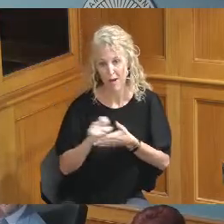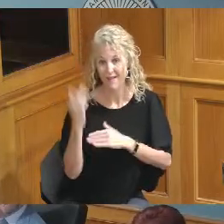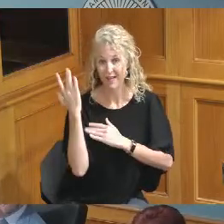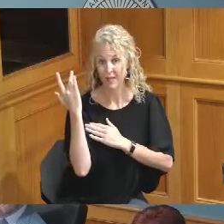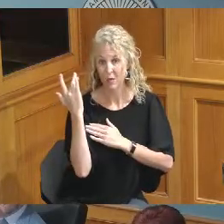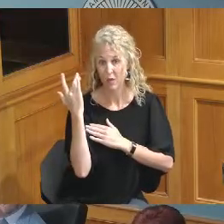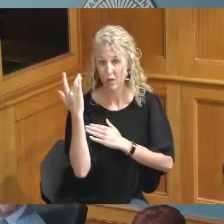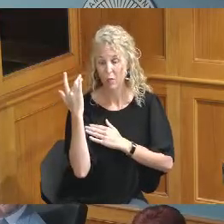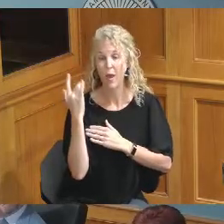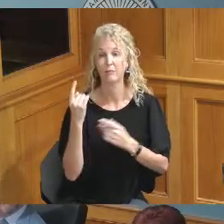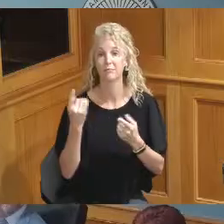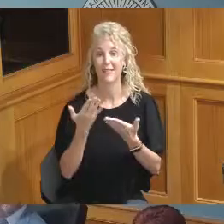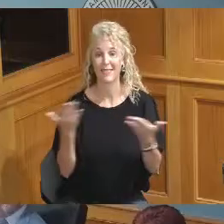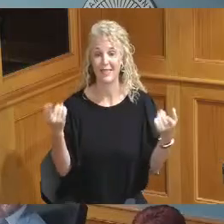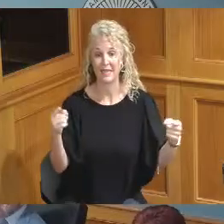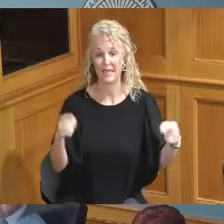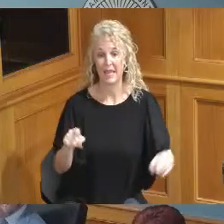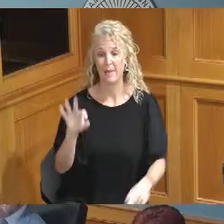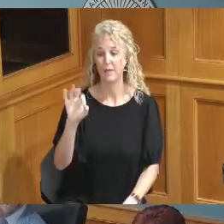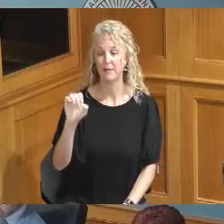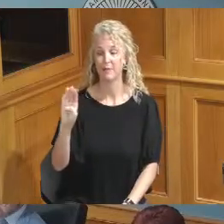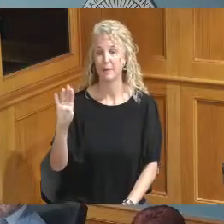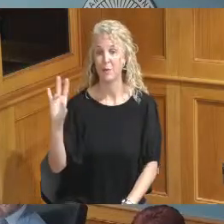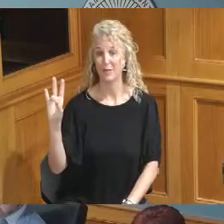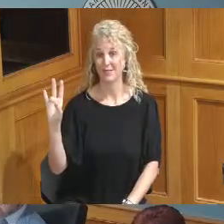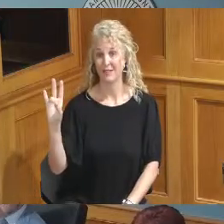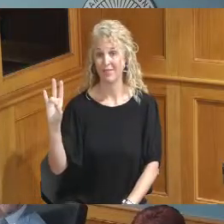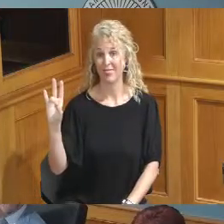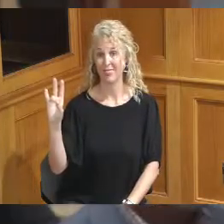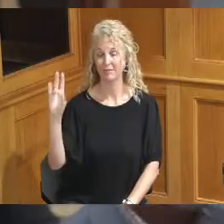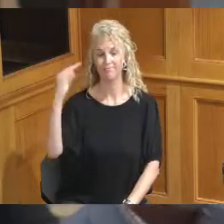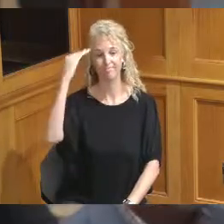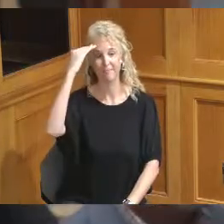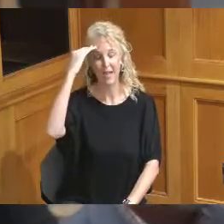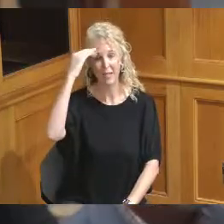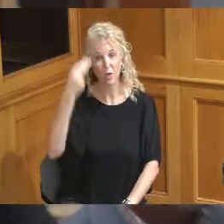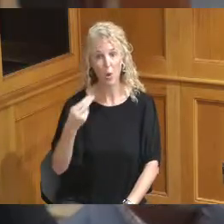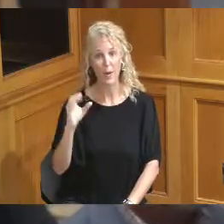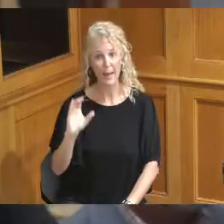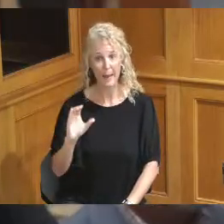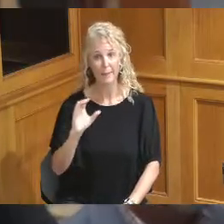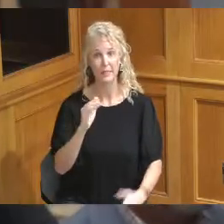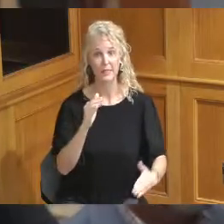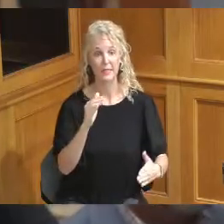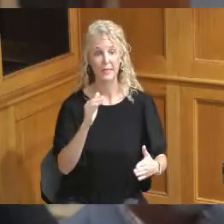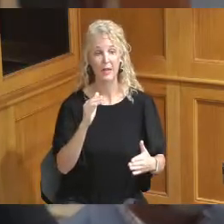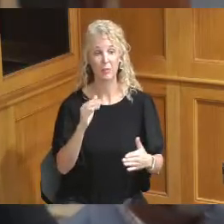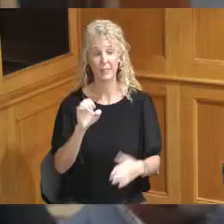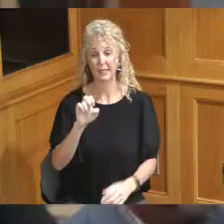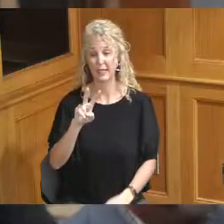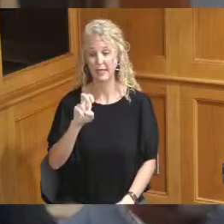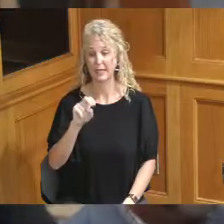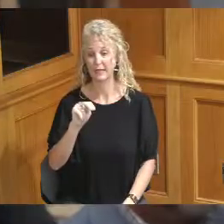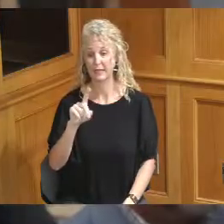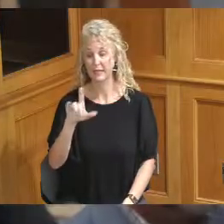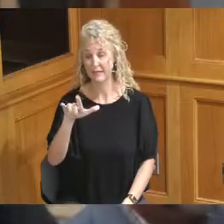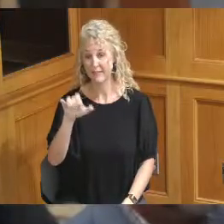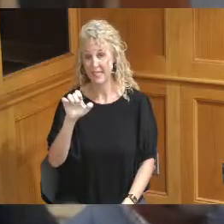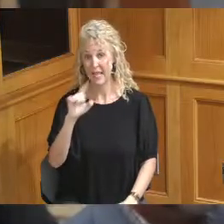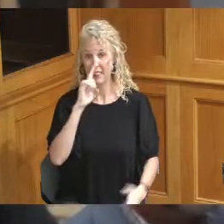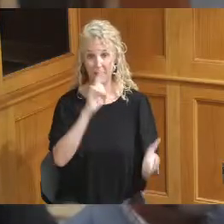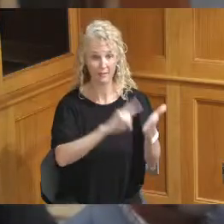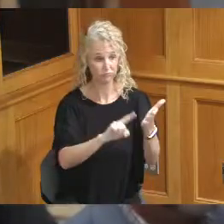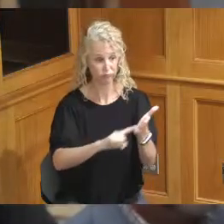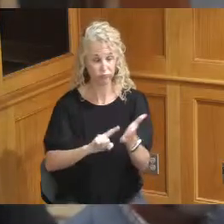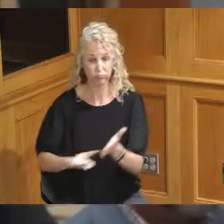regarding issues that happened on February 7th. Despite investigations by Hamilton County and the Village of Evendale, it appears that no